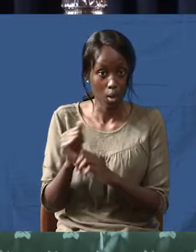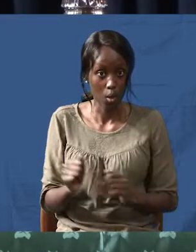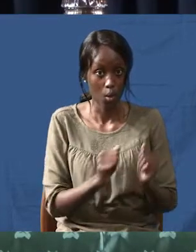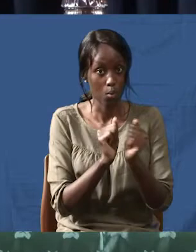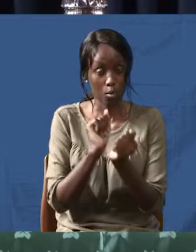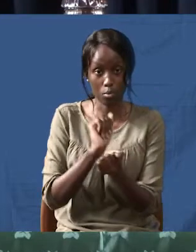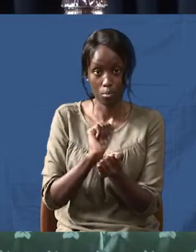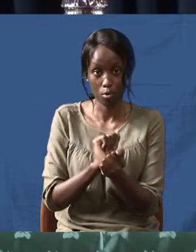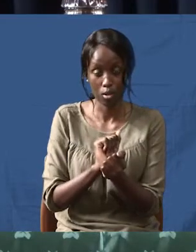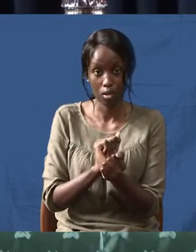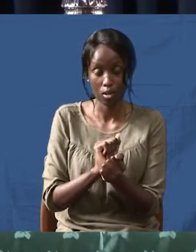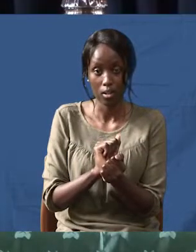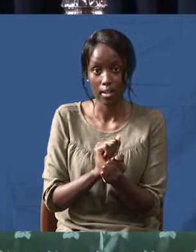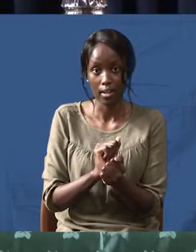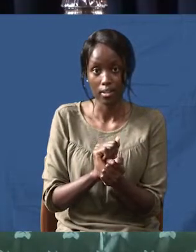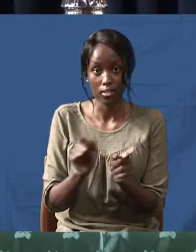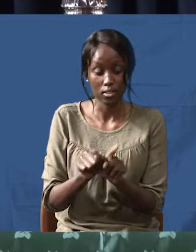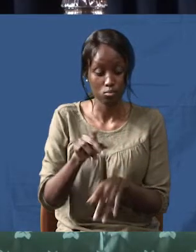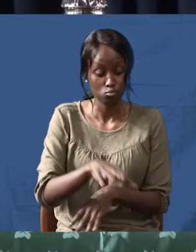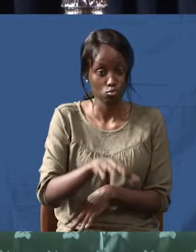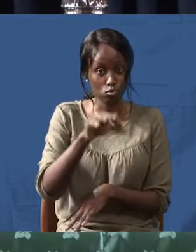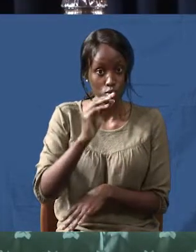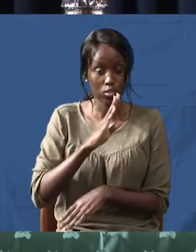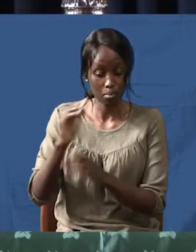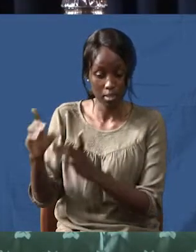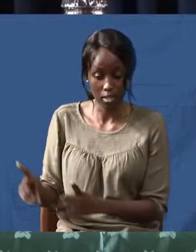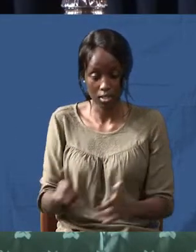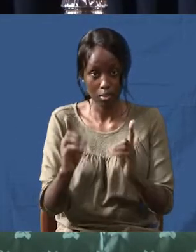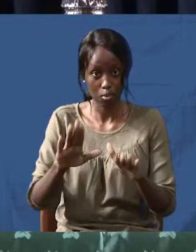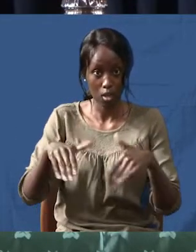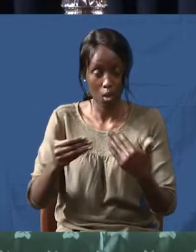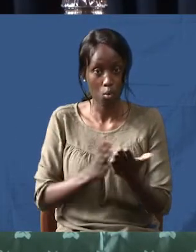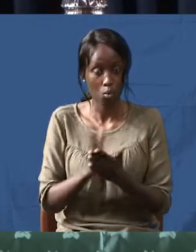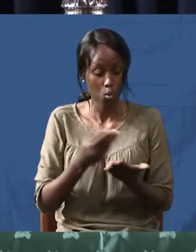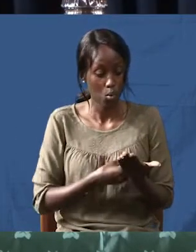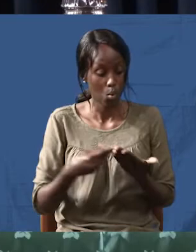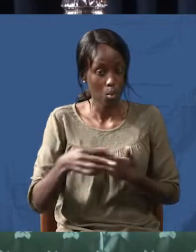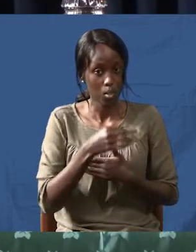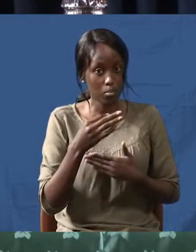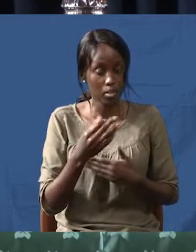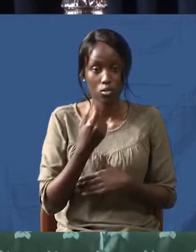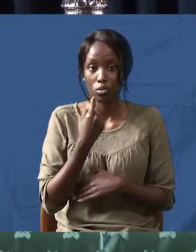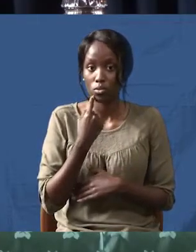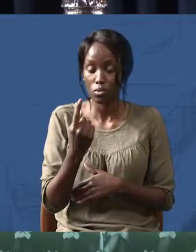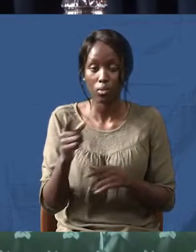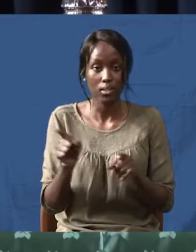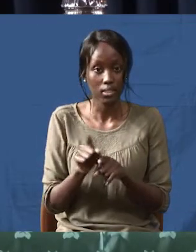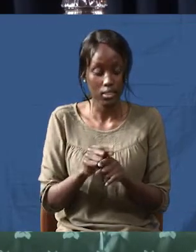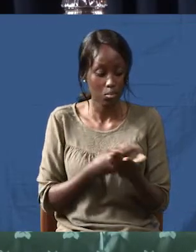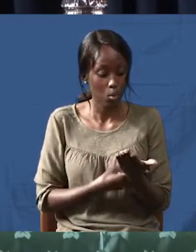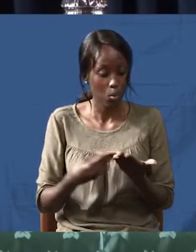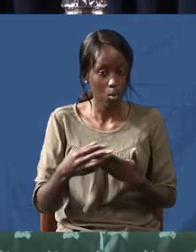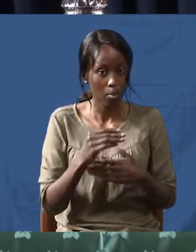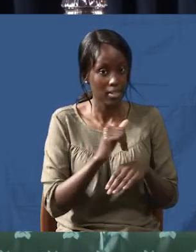by the Holy Spirit and sent out by the early church to spread the good news across the